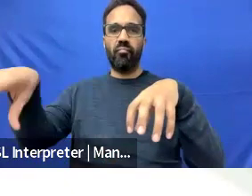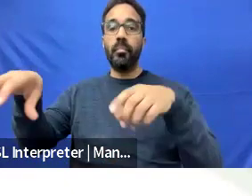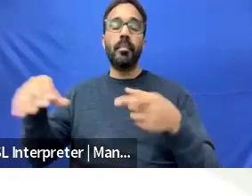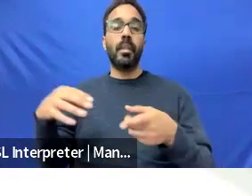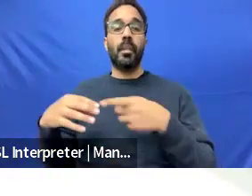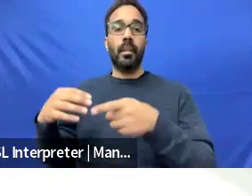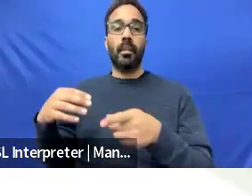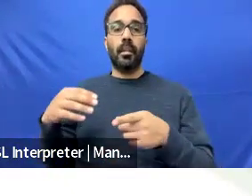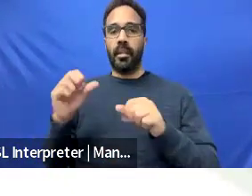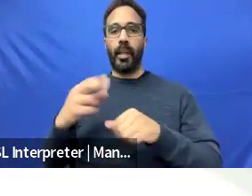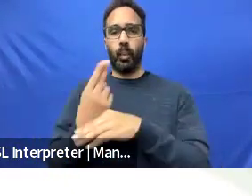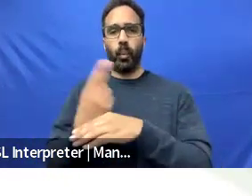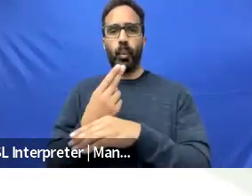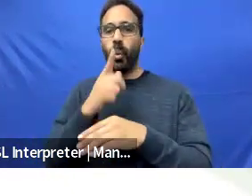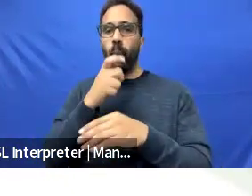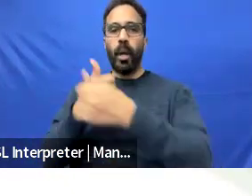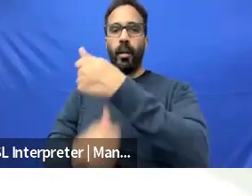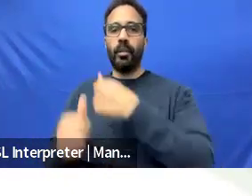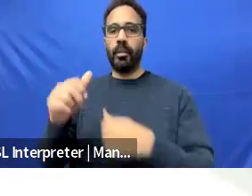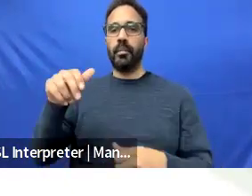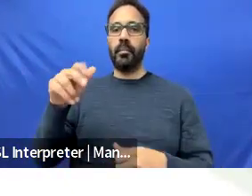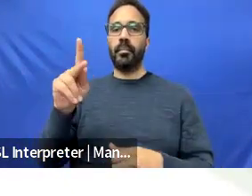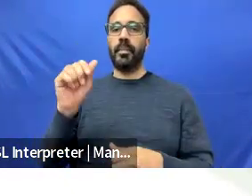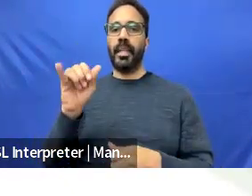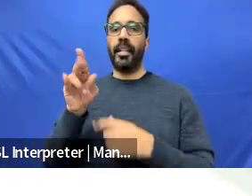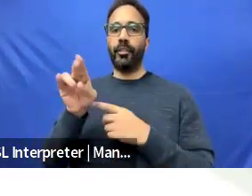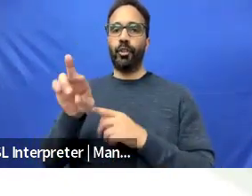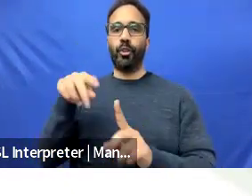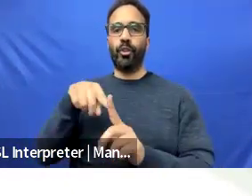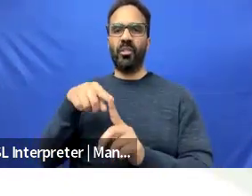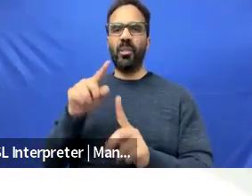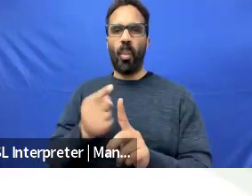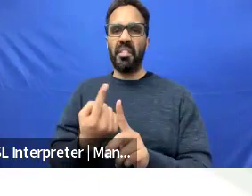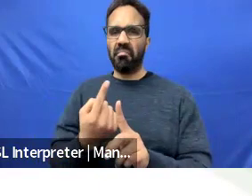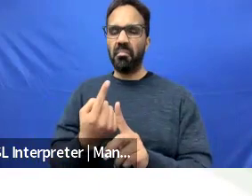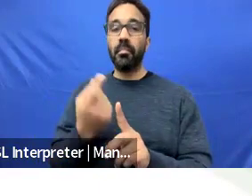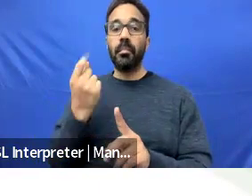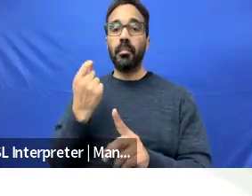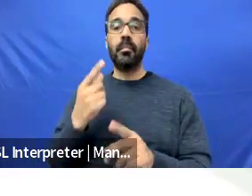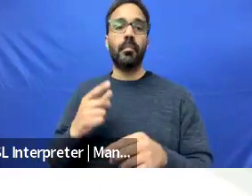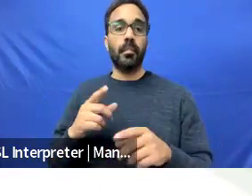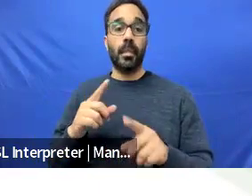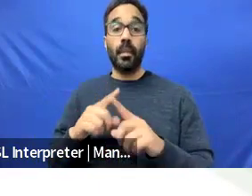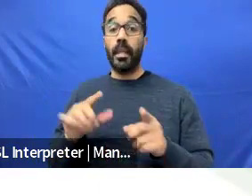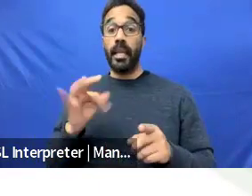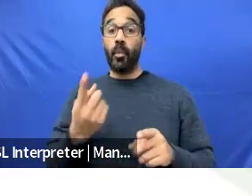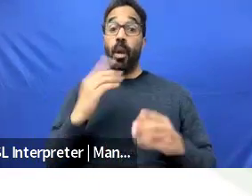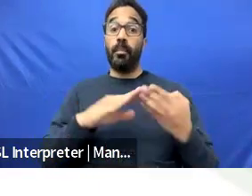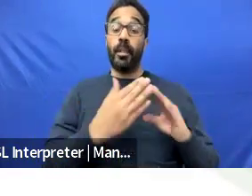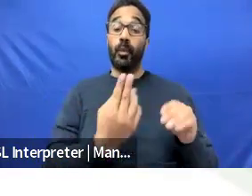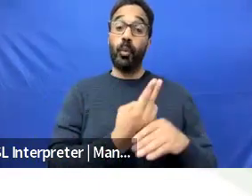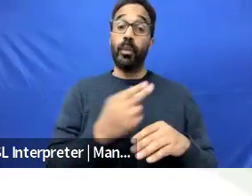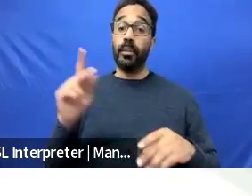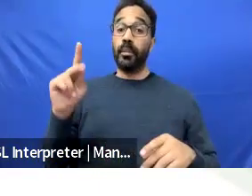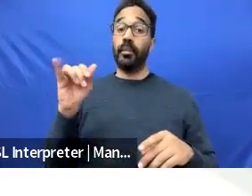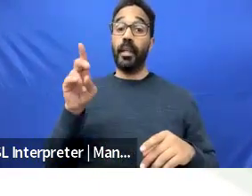and clinics versus Kaiser. So just be mindful if you are dealing with community who has Kaiser, that we want to,